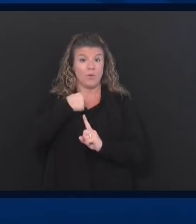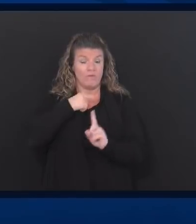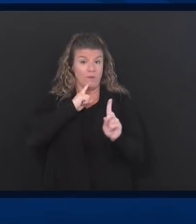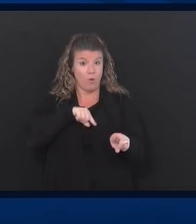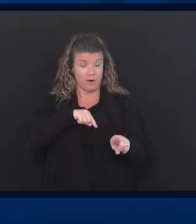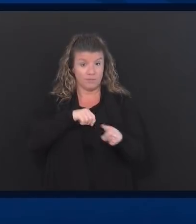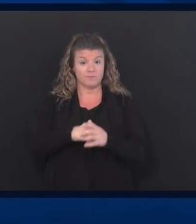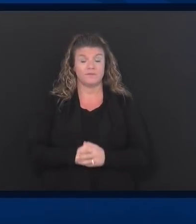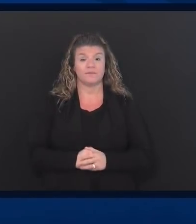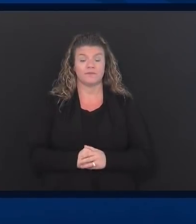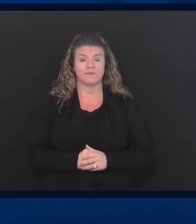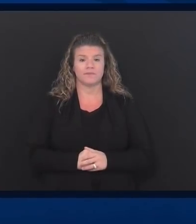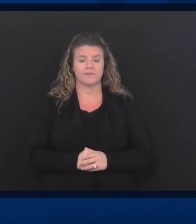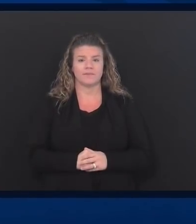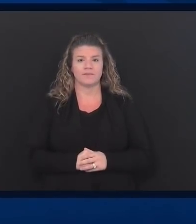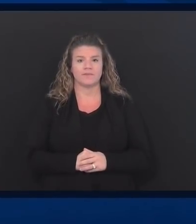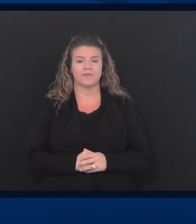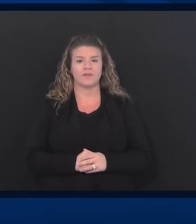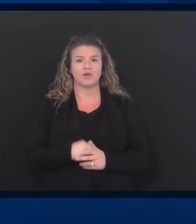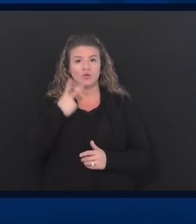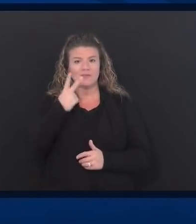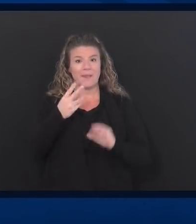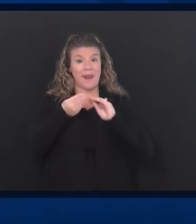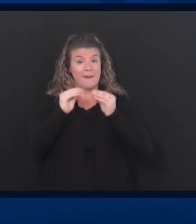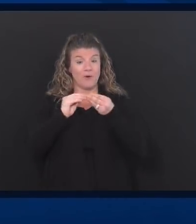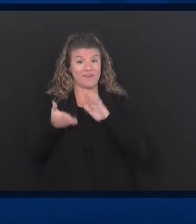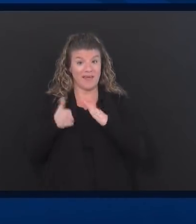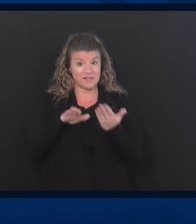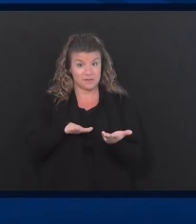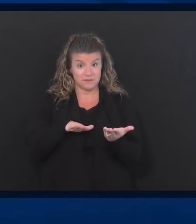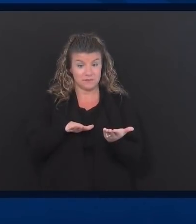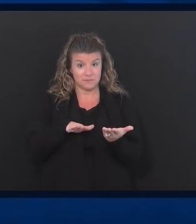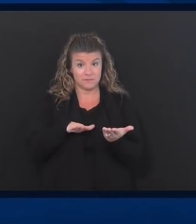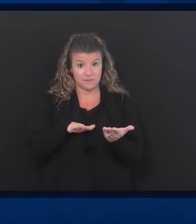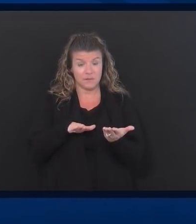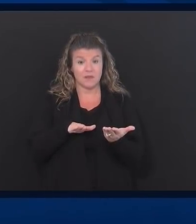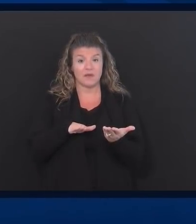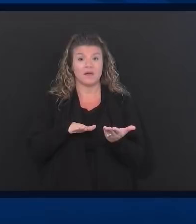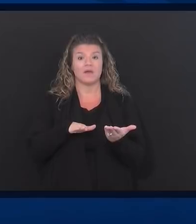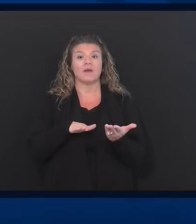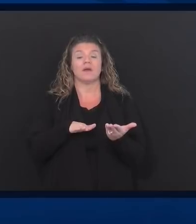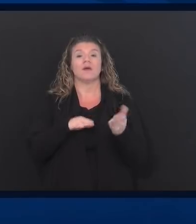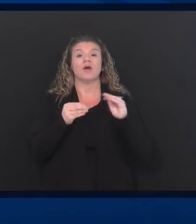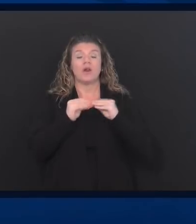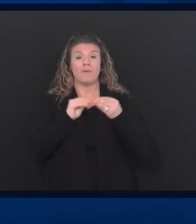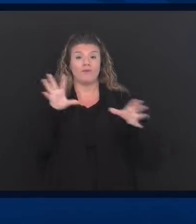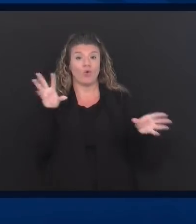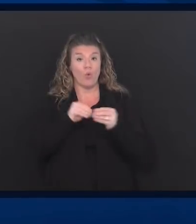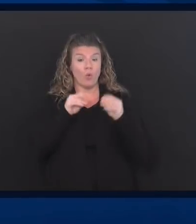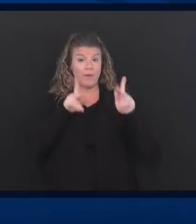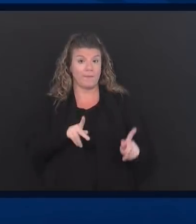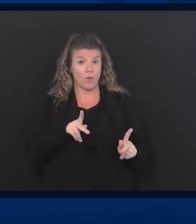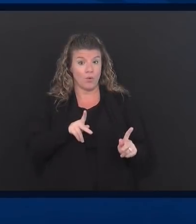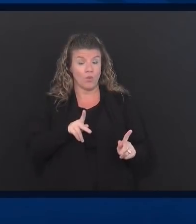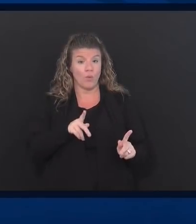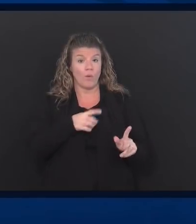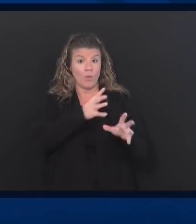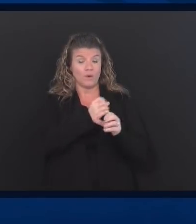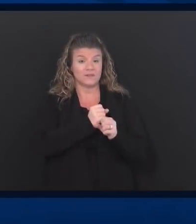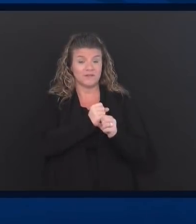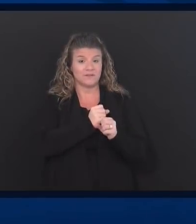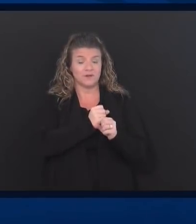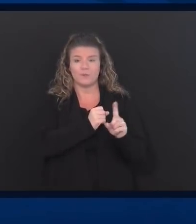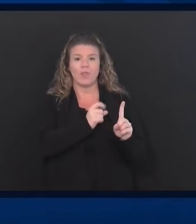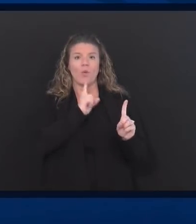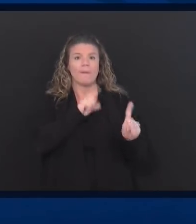state. Then you have the number of deaths that we've seen, the number of total individuals that we have received, or the number